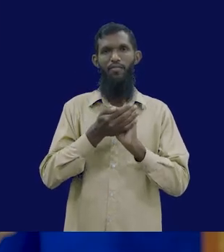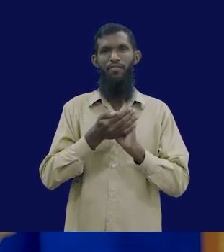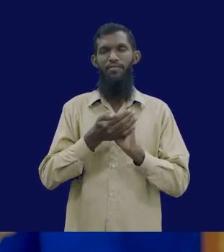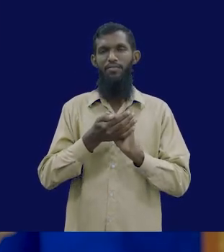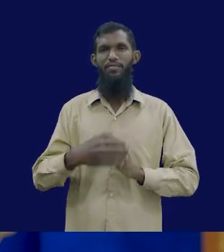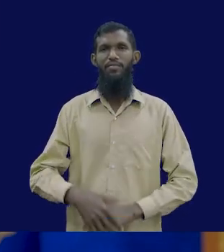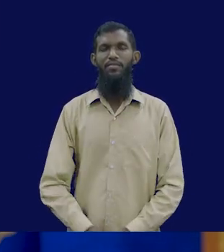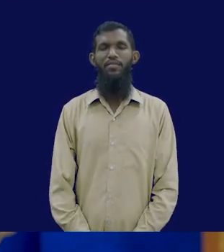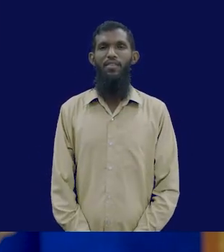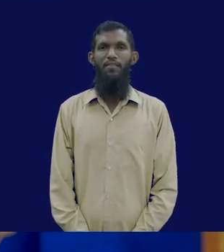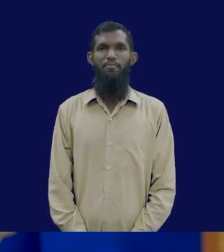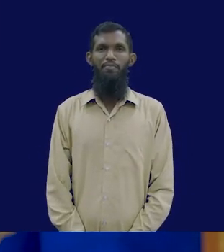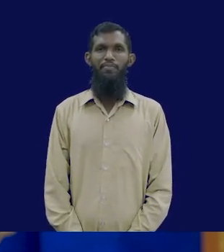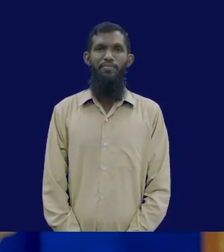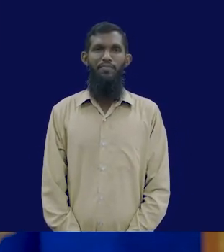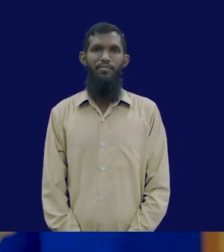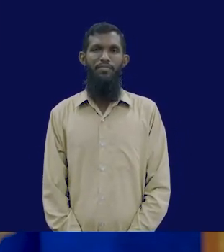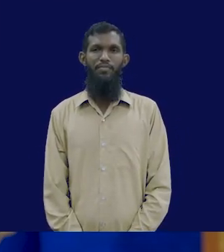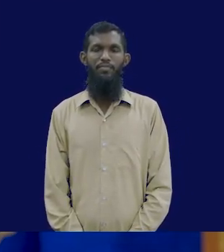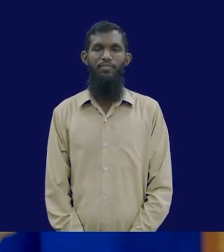a pillar of Islam.